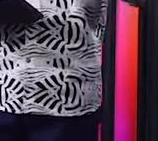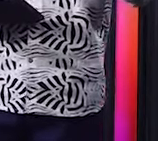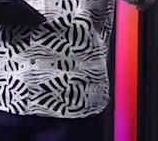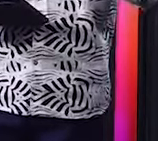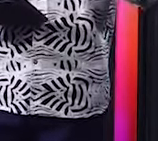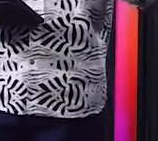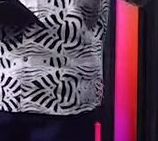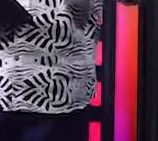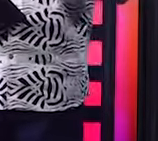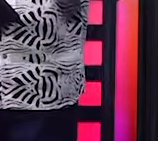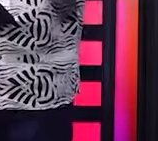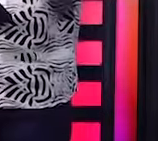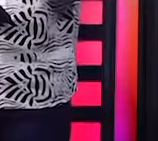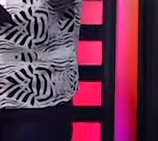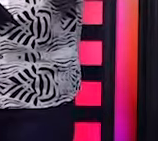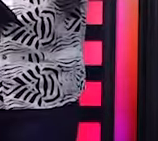members are